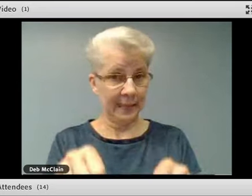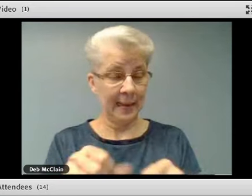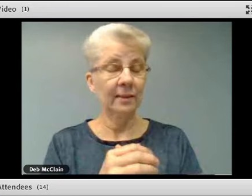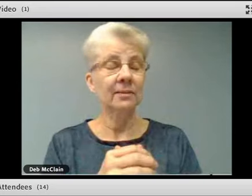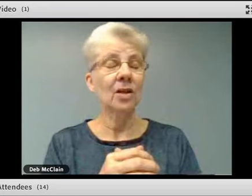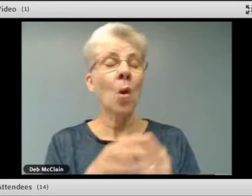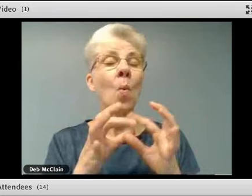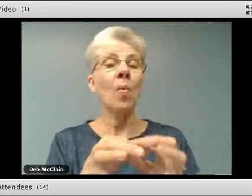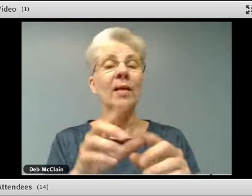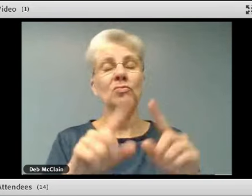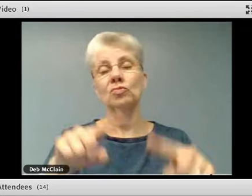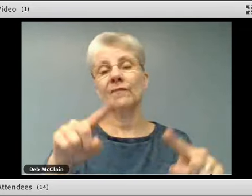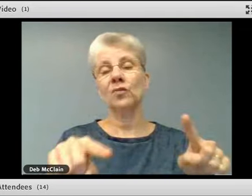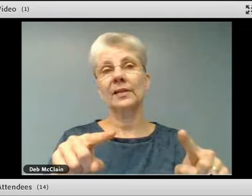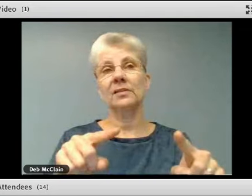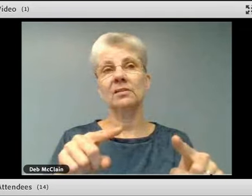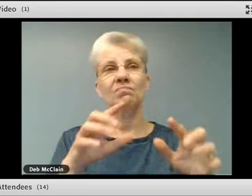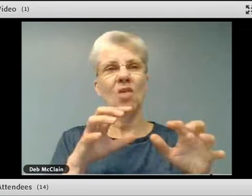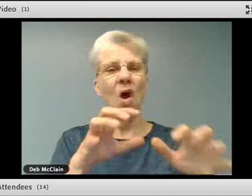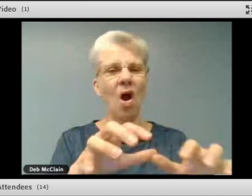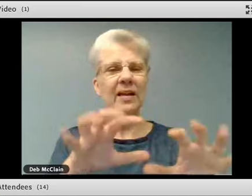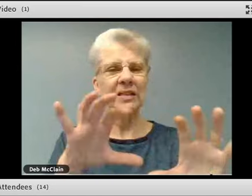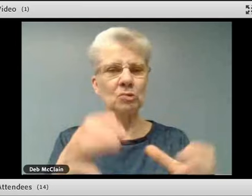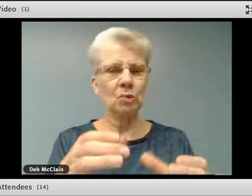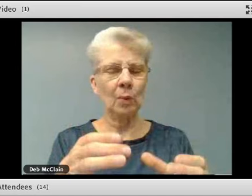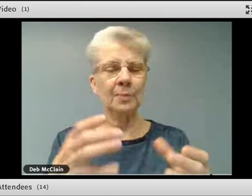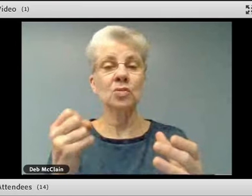different audiences. So